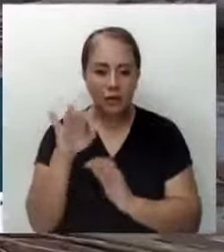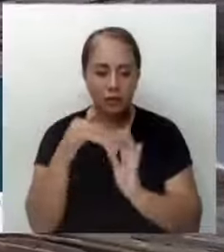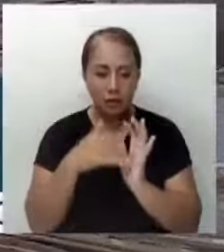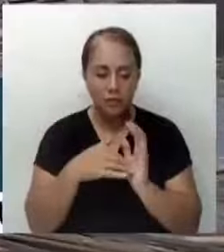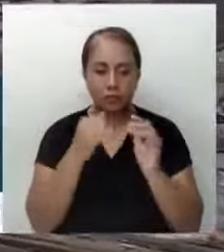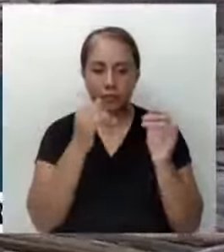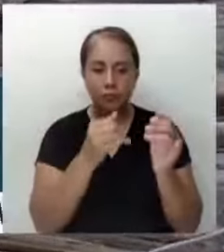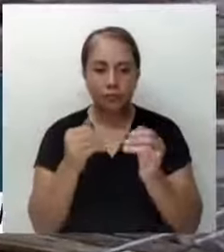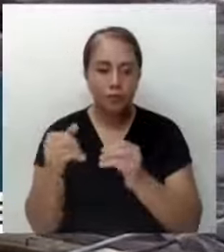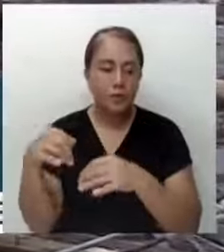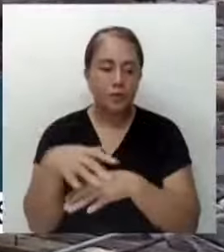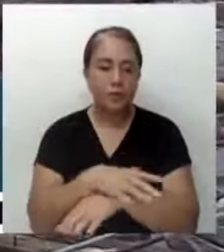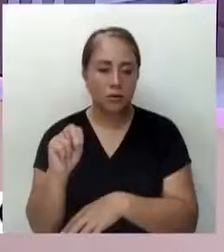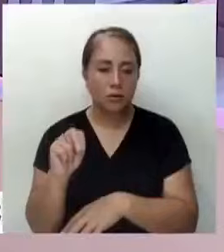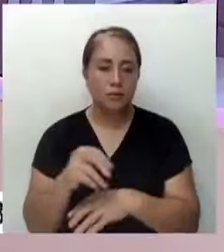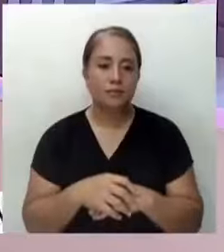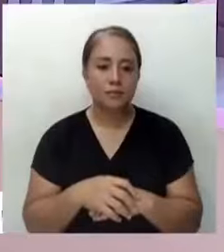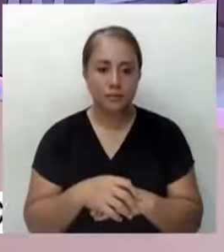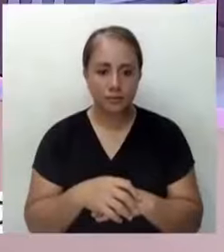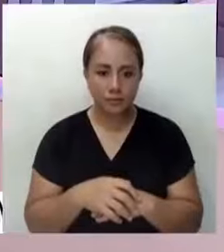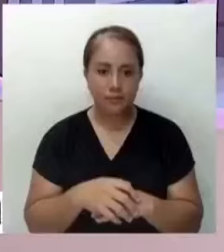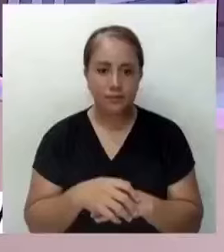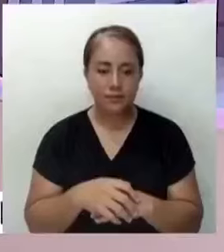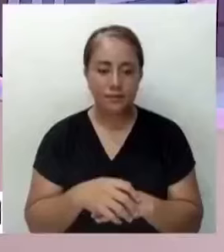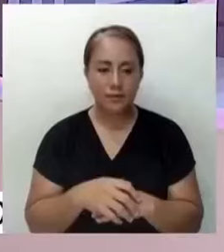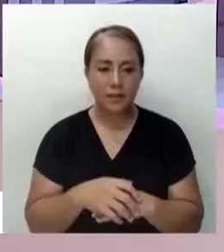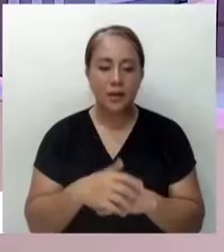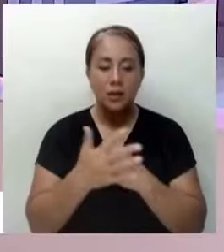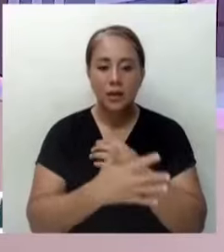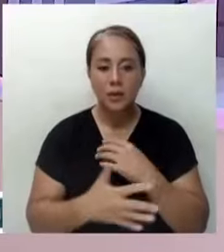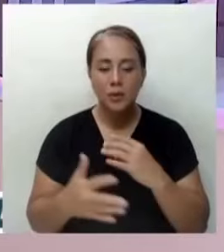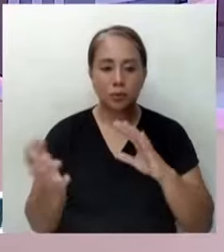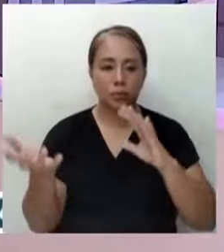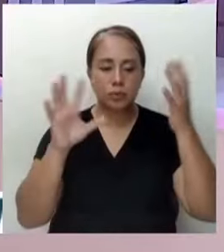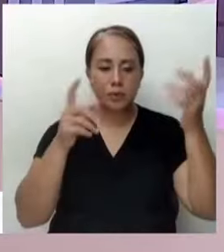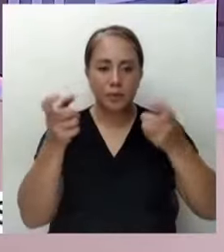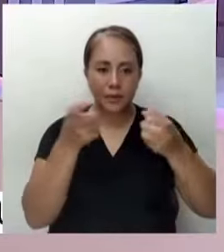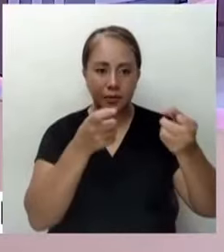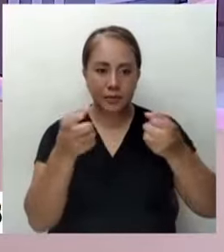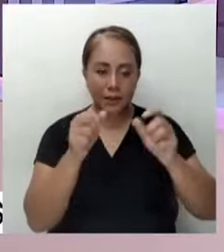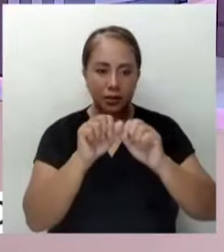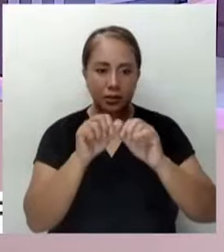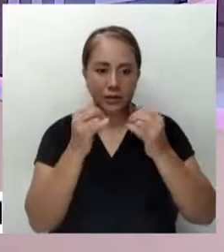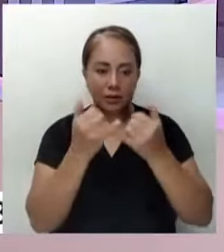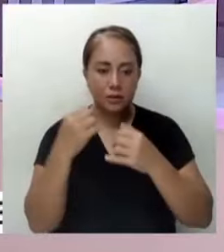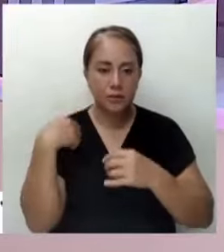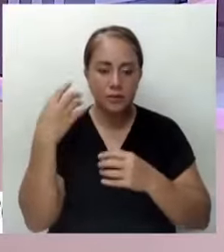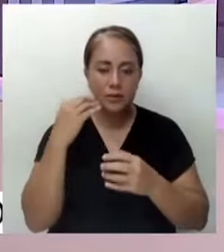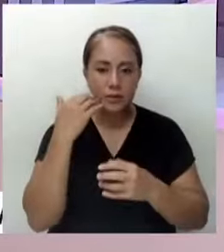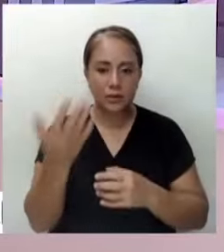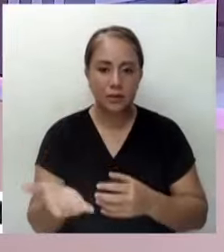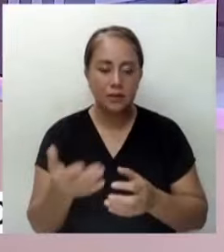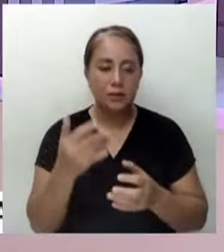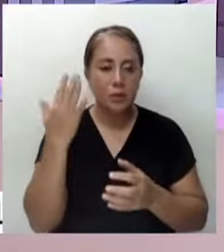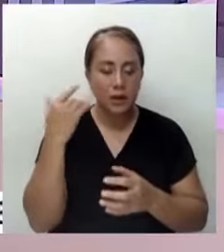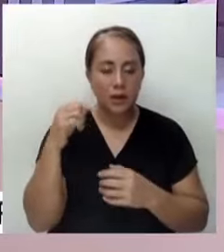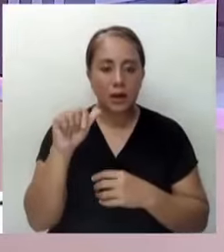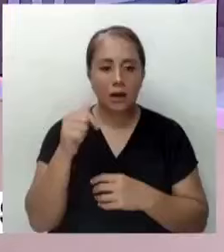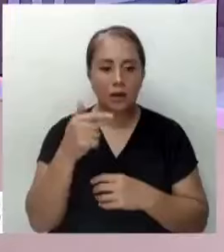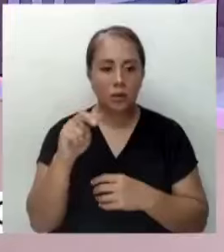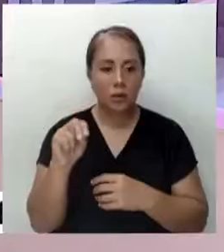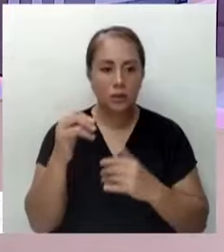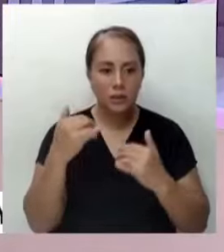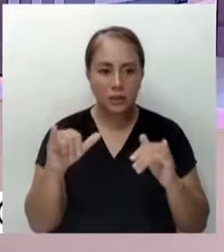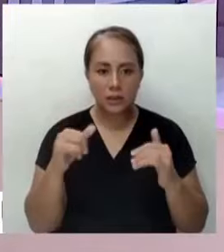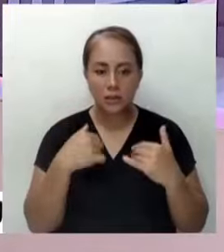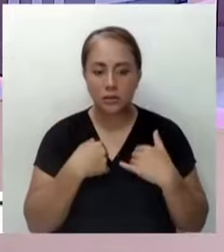affected by Aghon. For the country's disaster management agency, the official death toll due to Aghon remains at